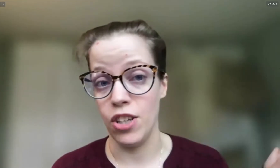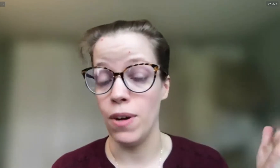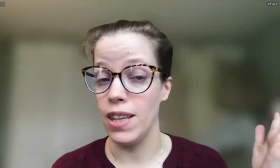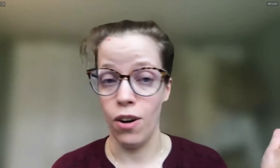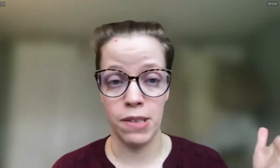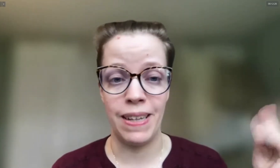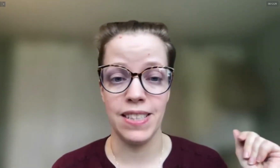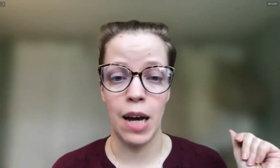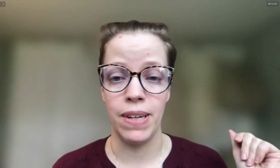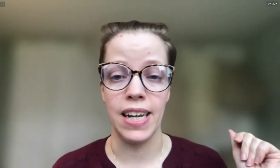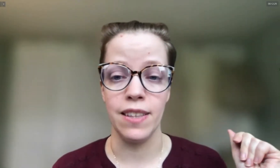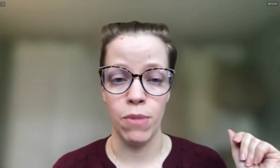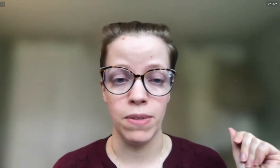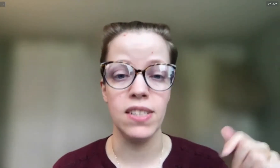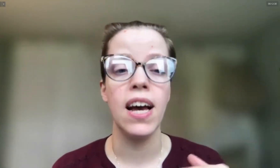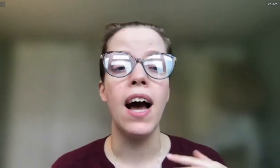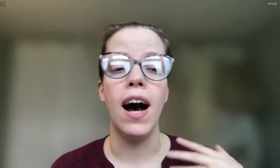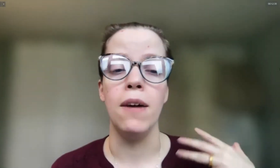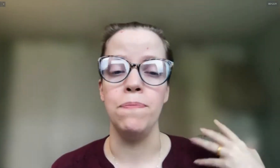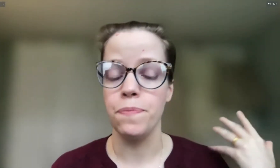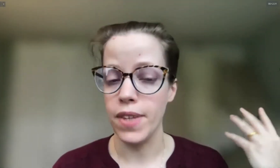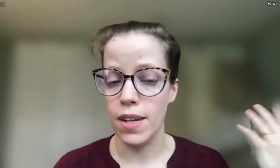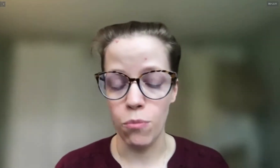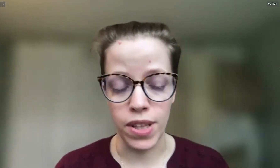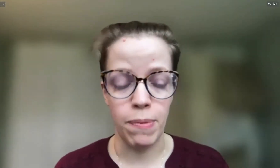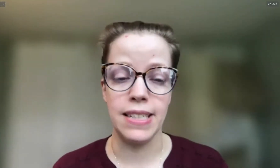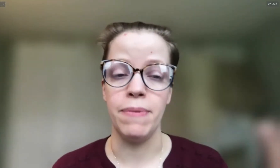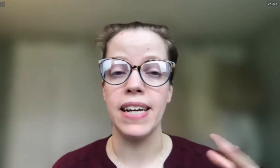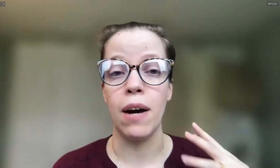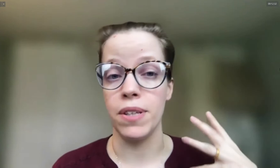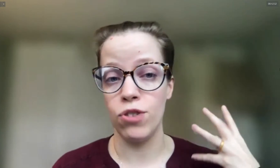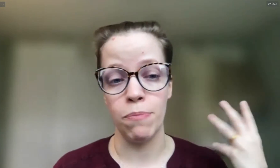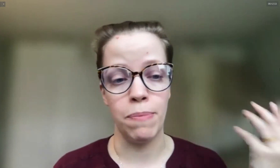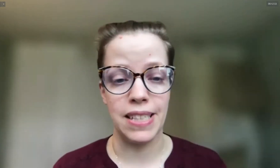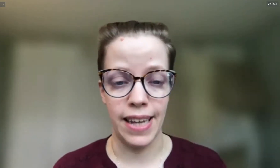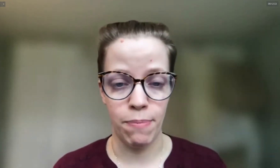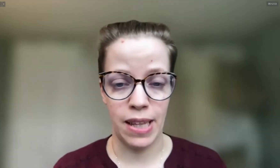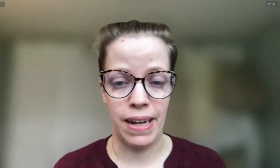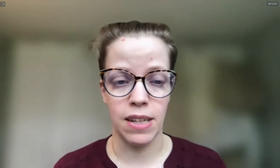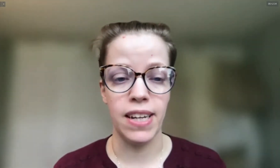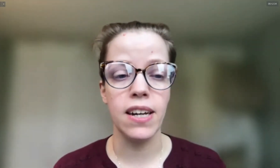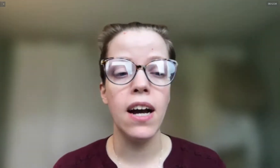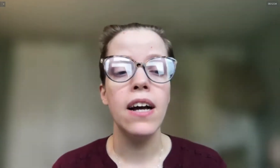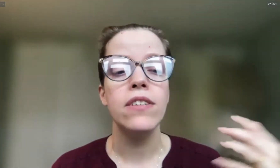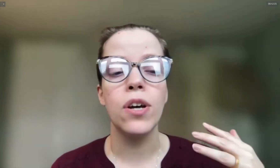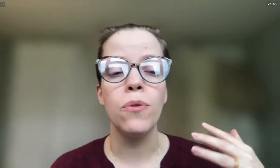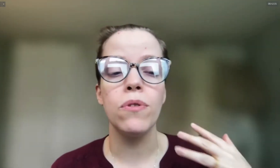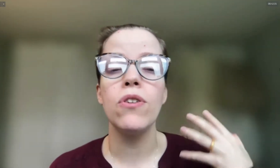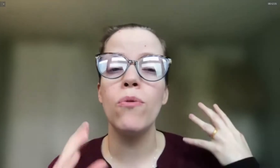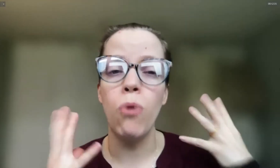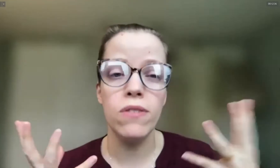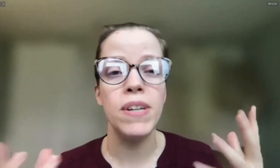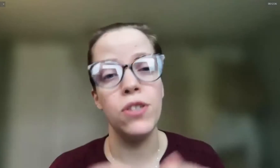there's a lot of expenses happening at the moment with the pandemic and with treatment being delayed by the pandemic.